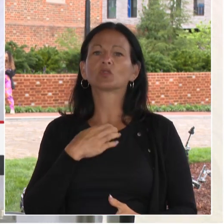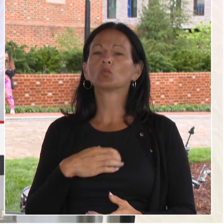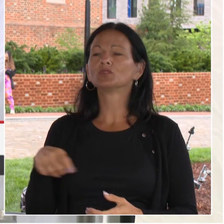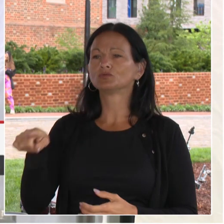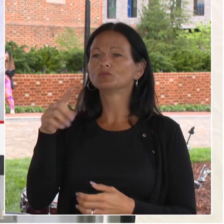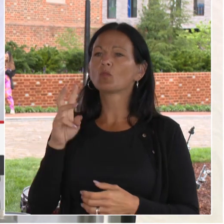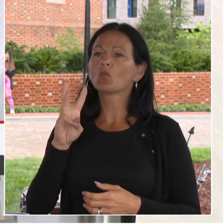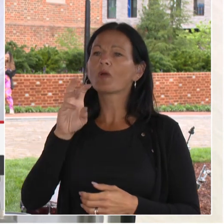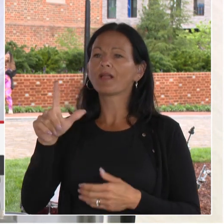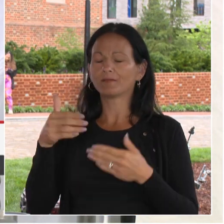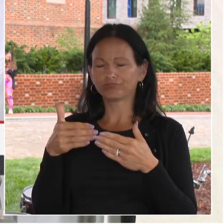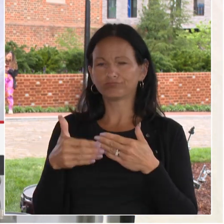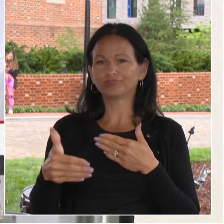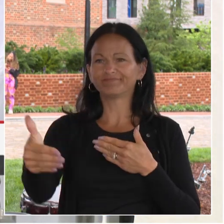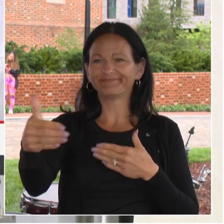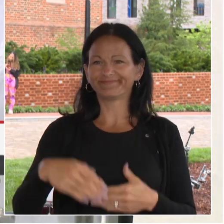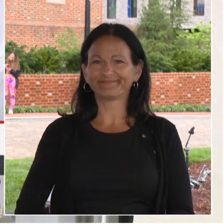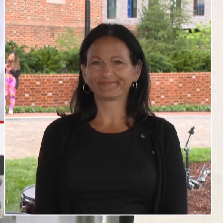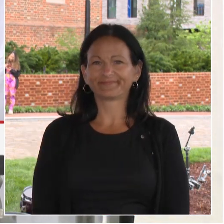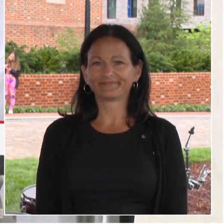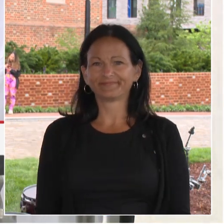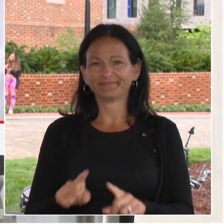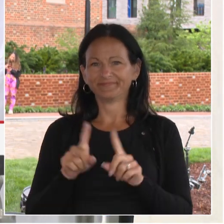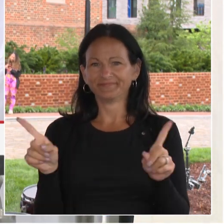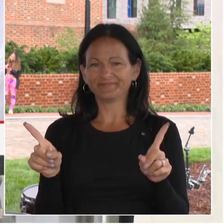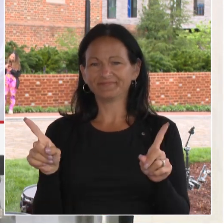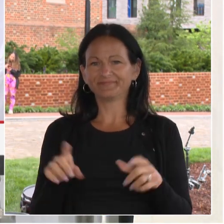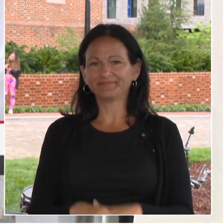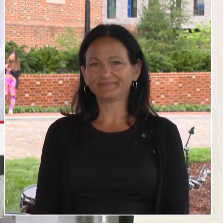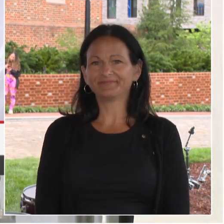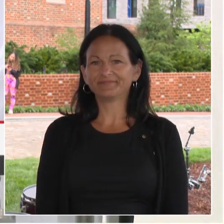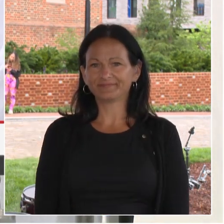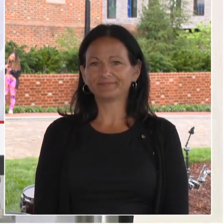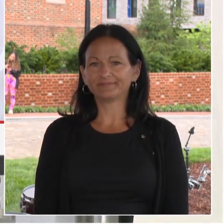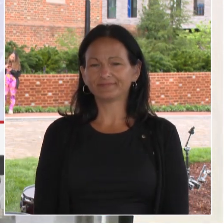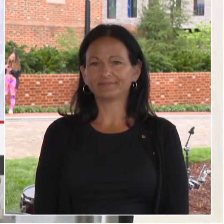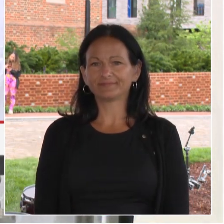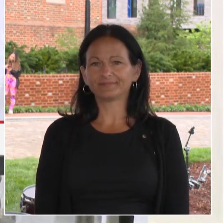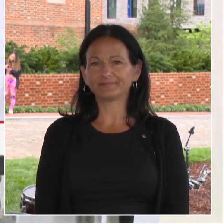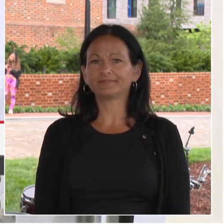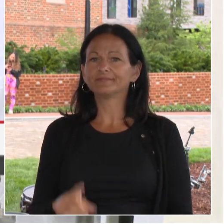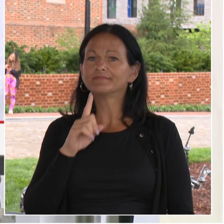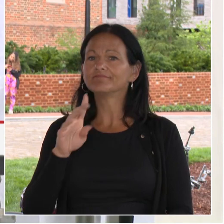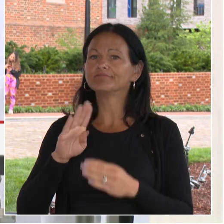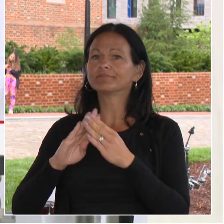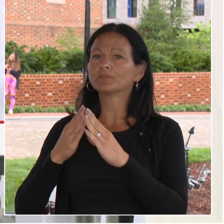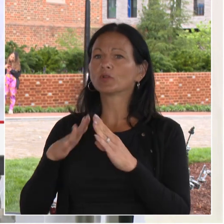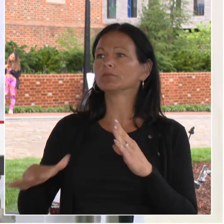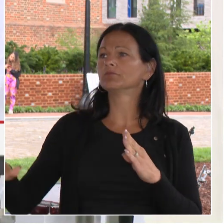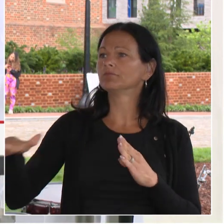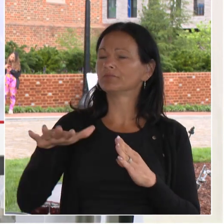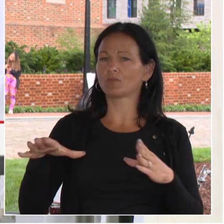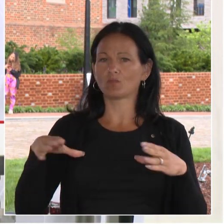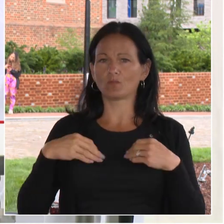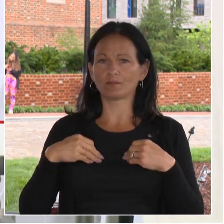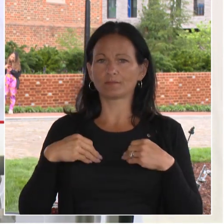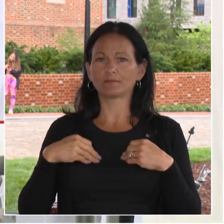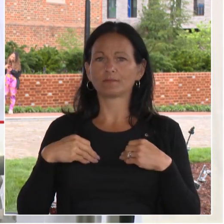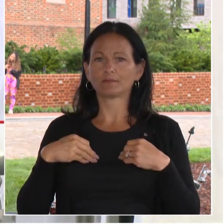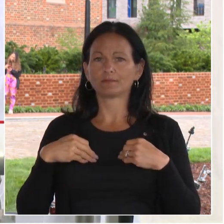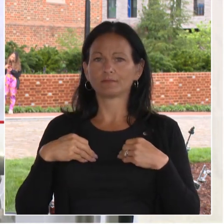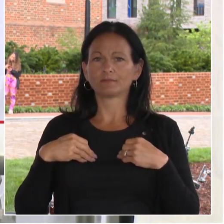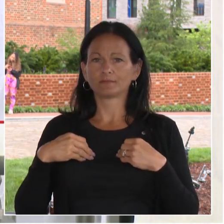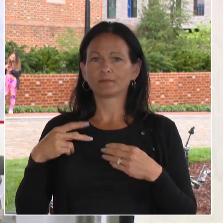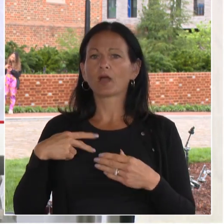it, when the community takes hold and takes ownership of your places, you win. So with that, I want to introduce Dan